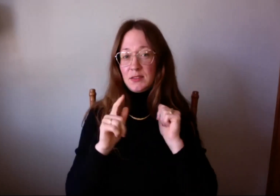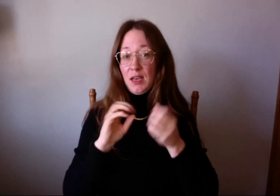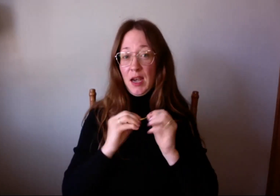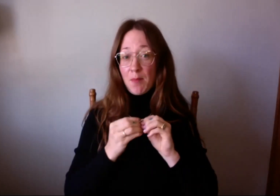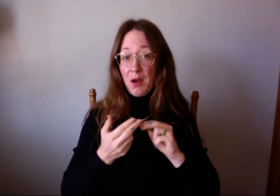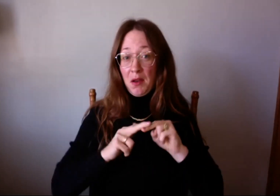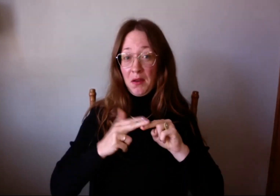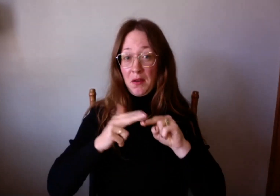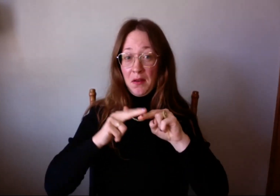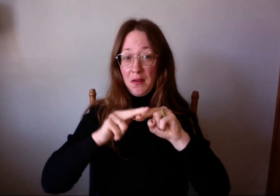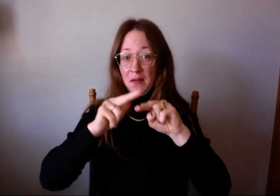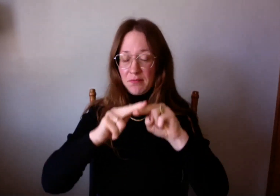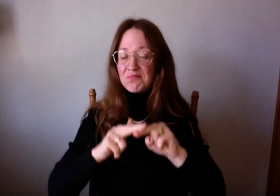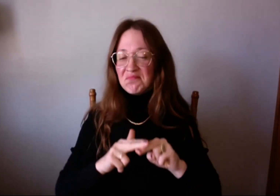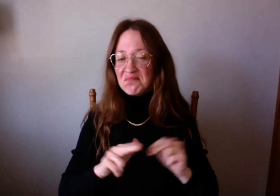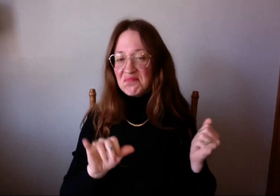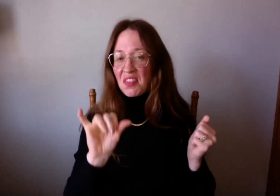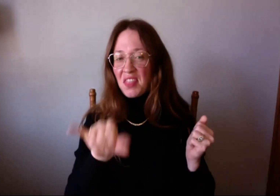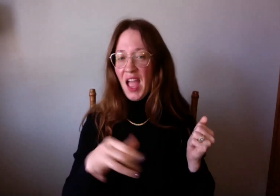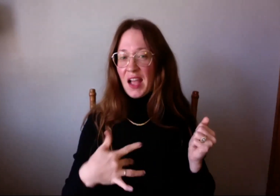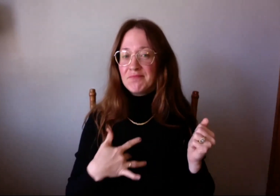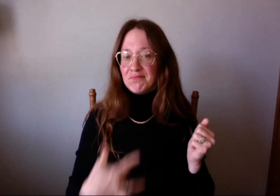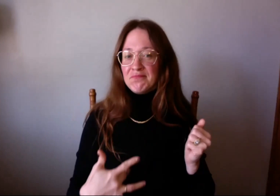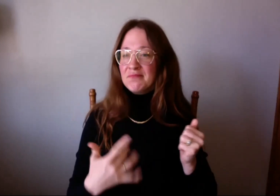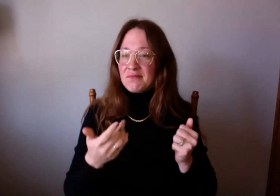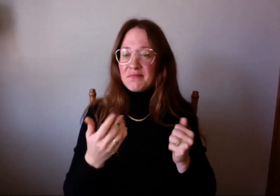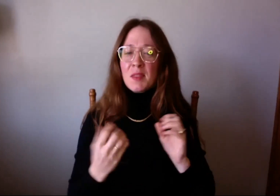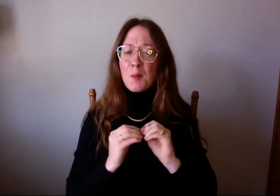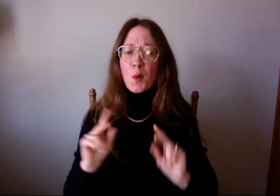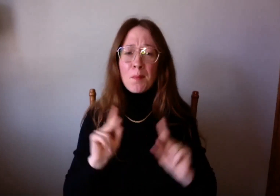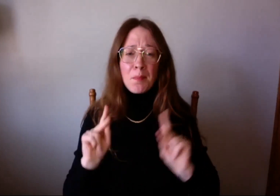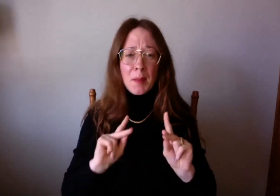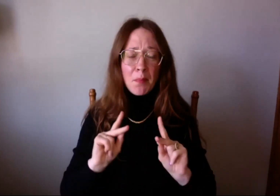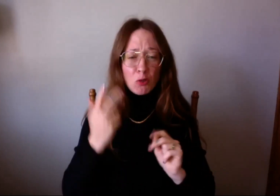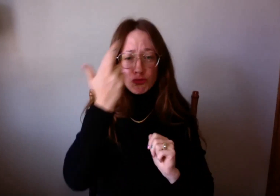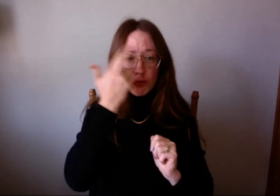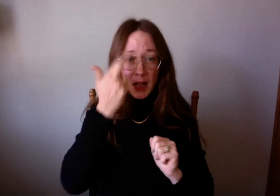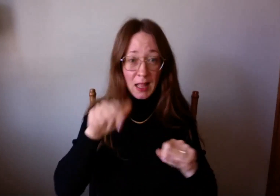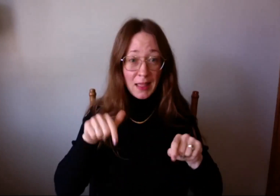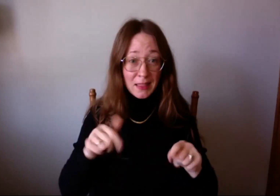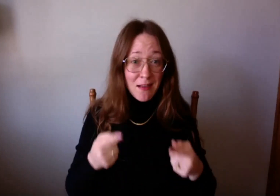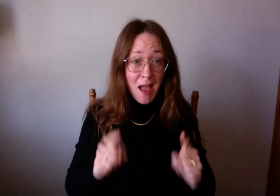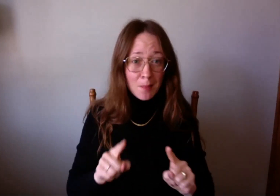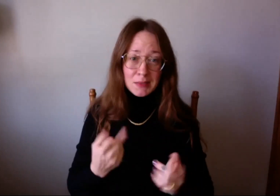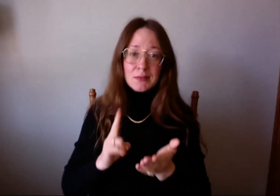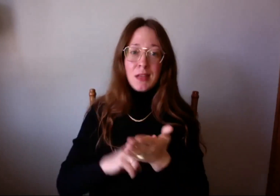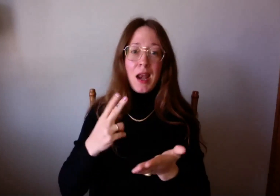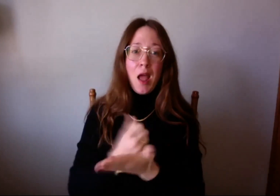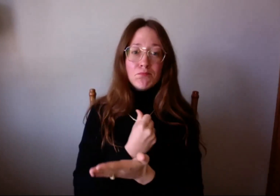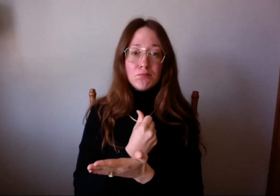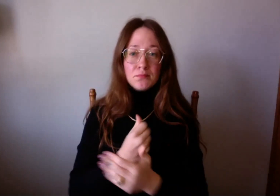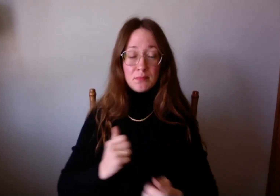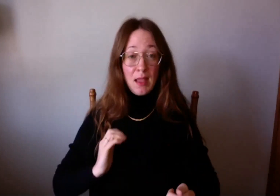the day as more people are learning about this wonderful opportunity. Our